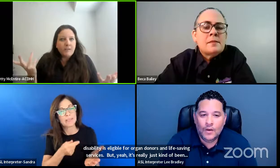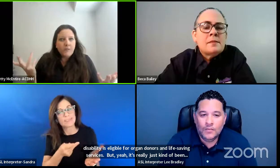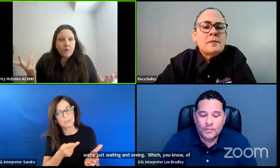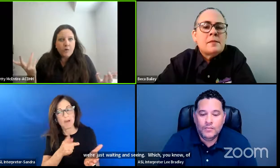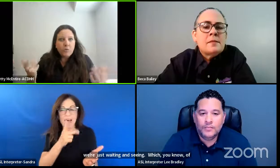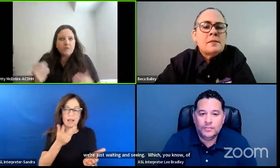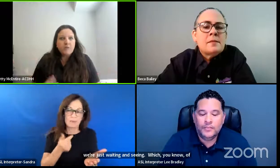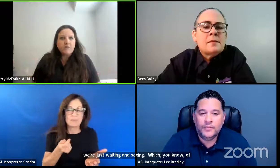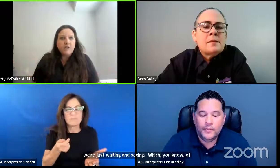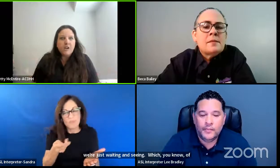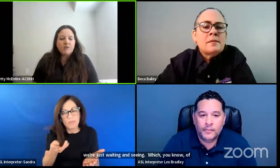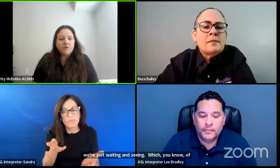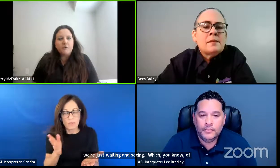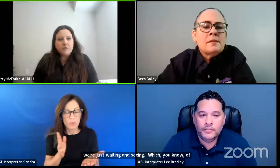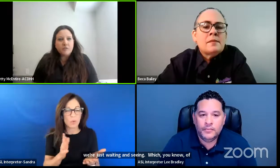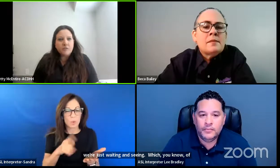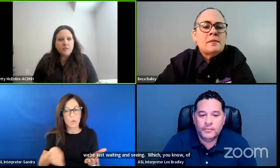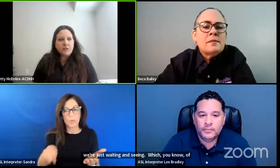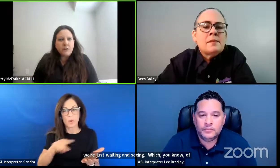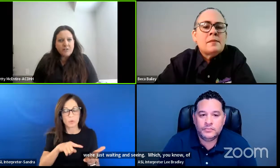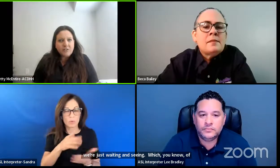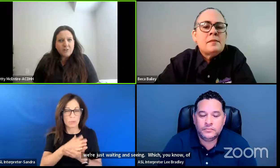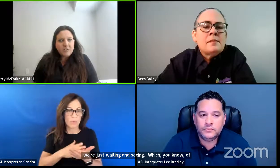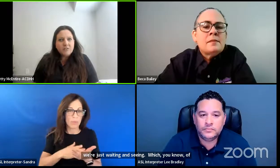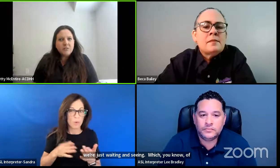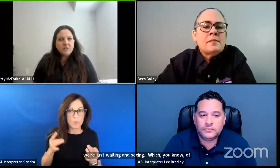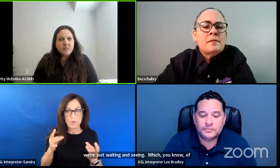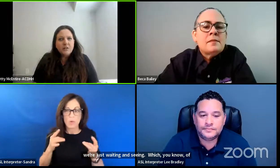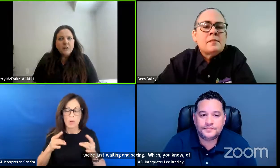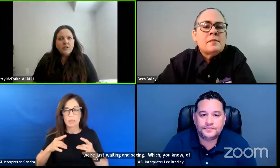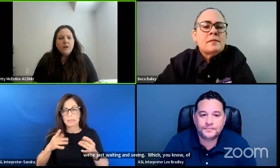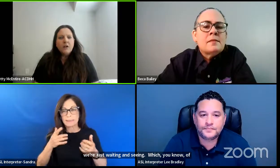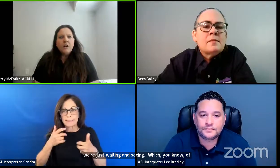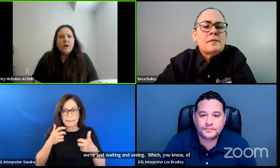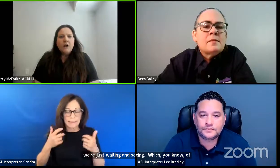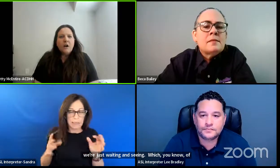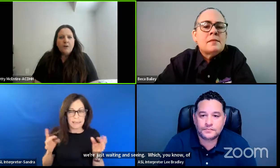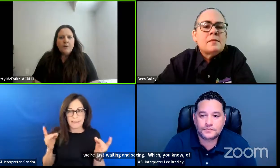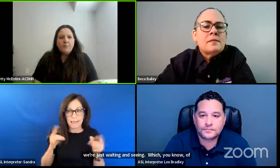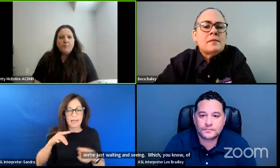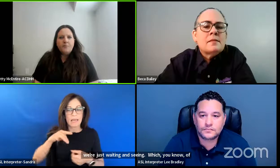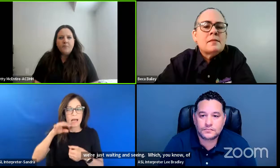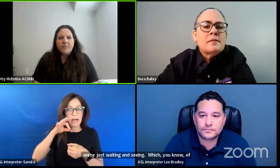a handful were some of the controversial election bills